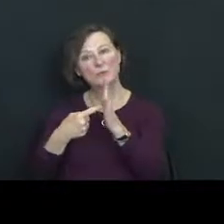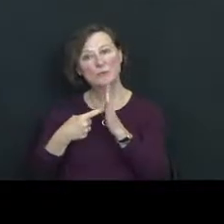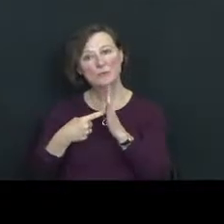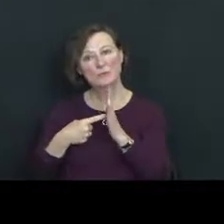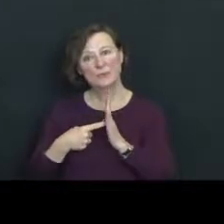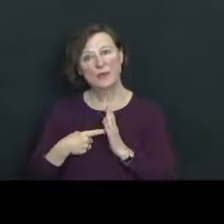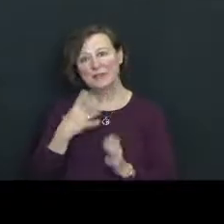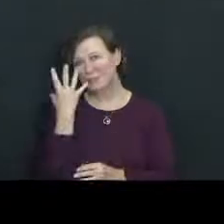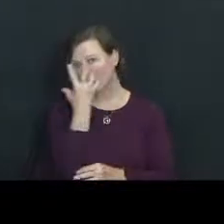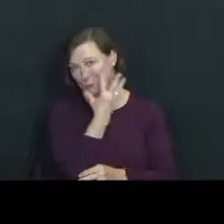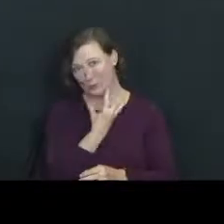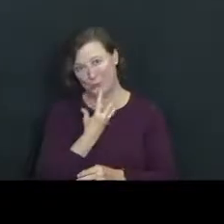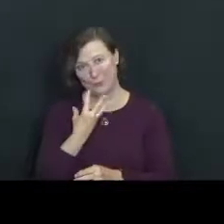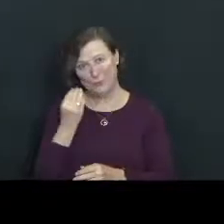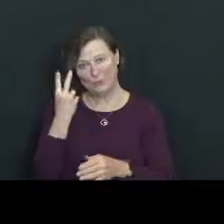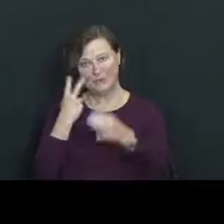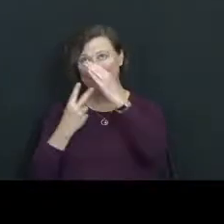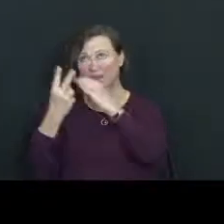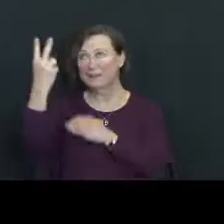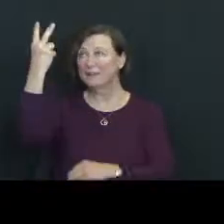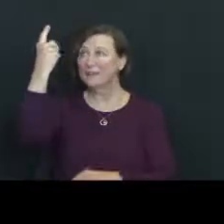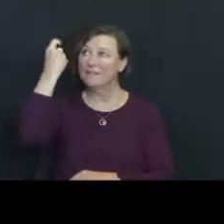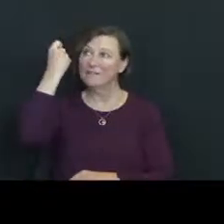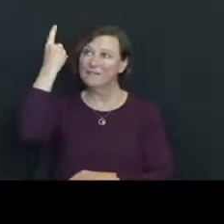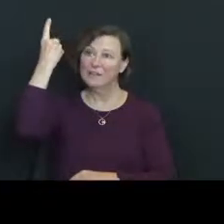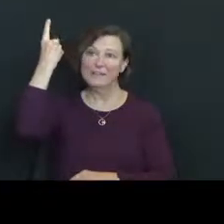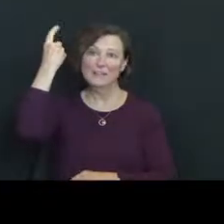show to us beauty,